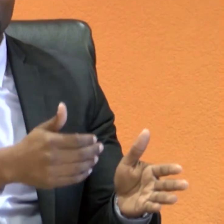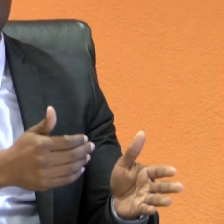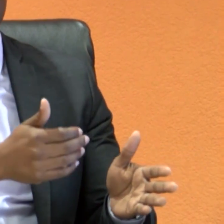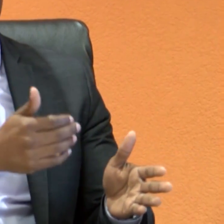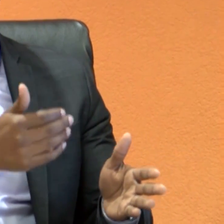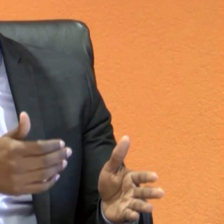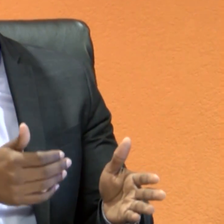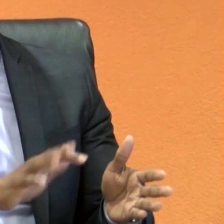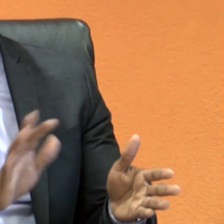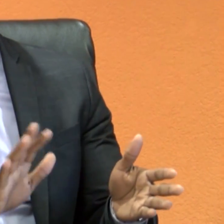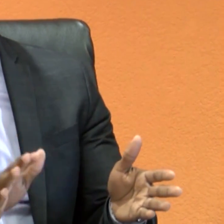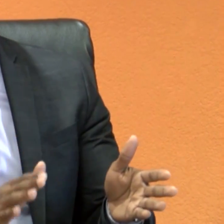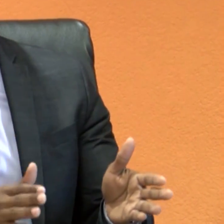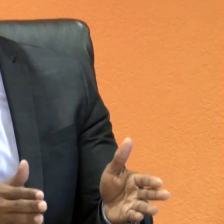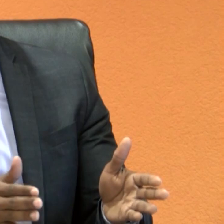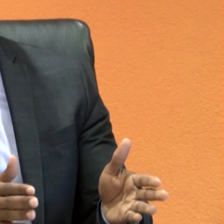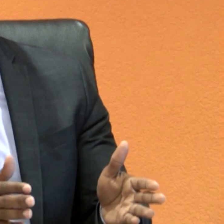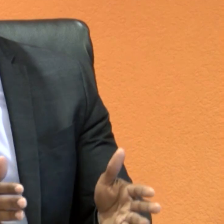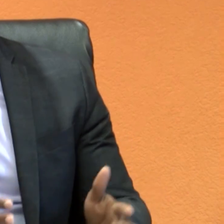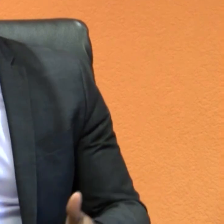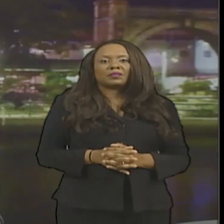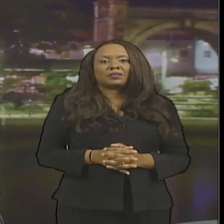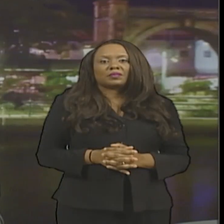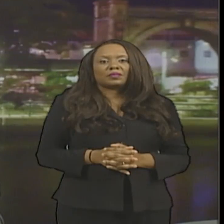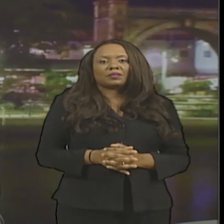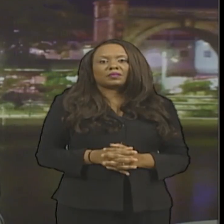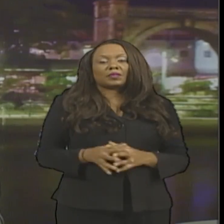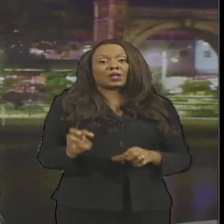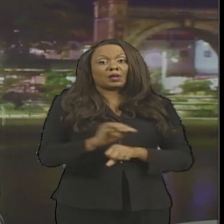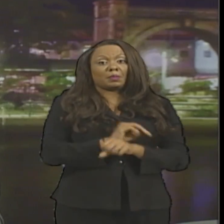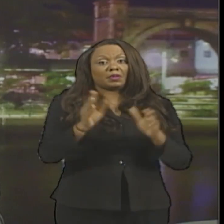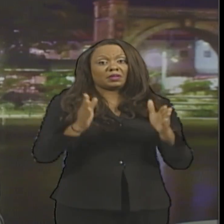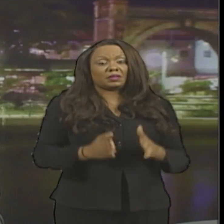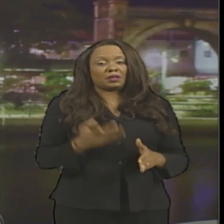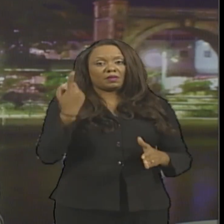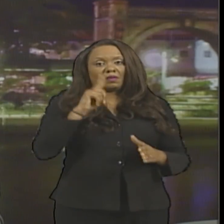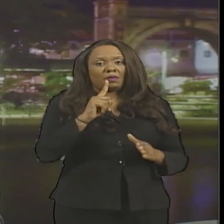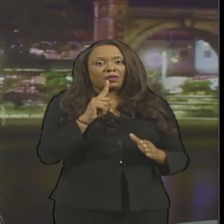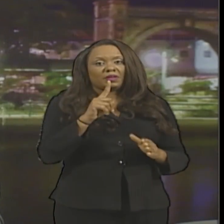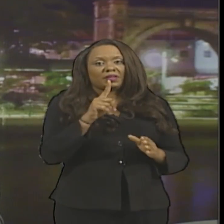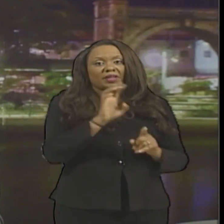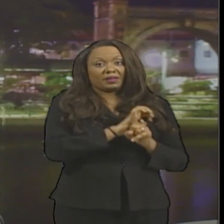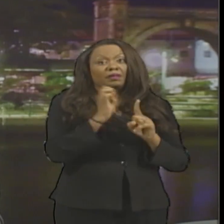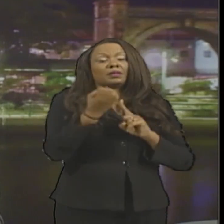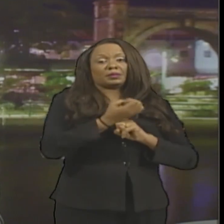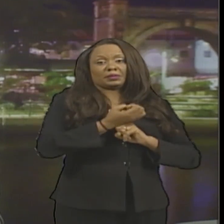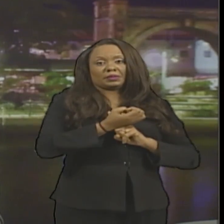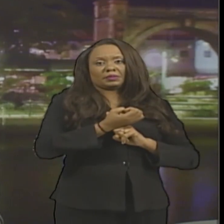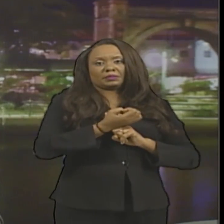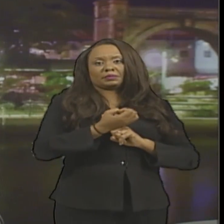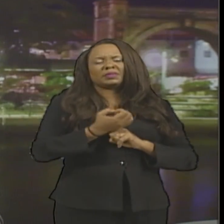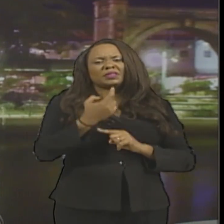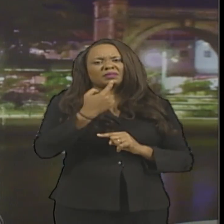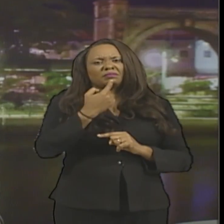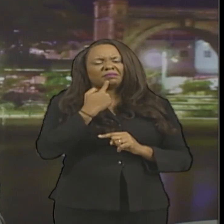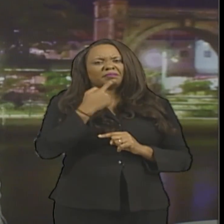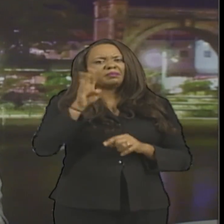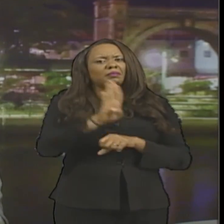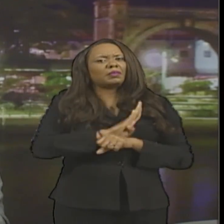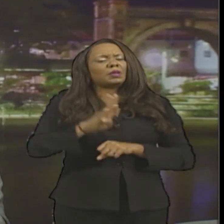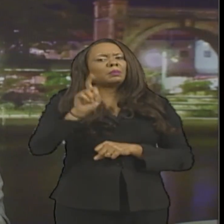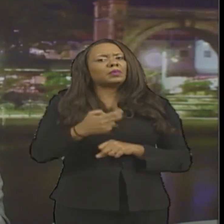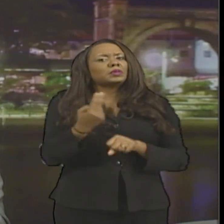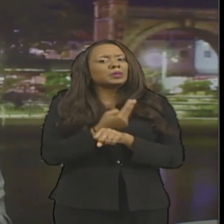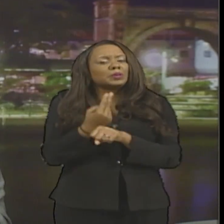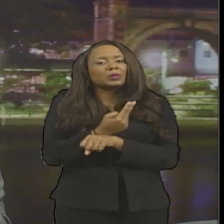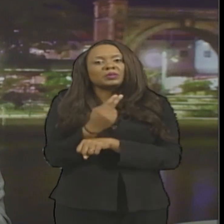directly responsible for that beach. That hasn't happened before. Meanwhile, Minister of the Environment Trevor Prescott believes Barbados must find uses for